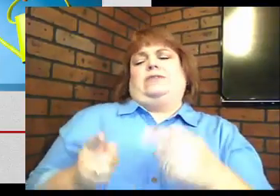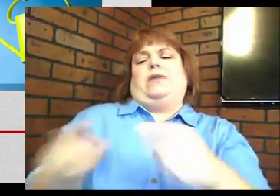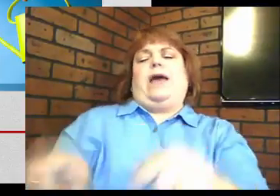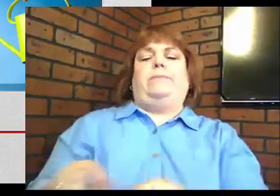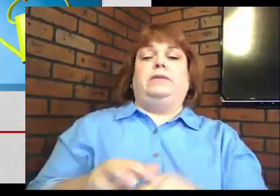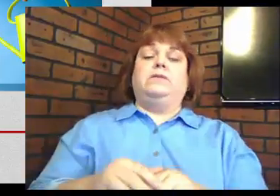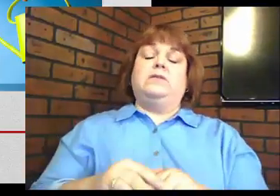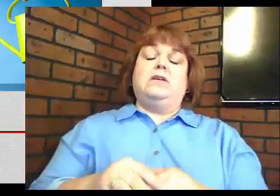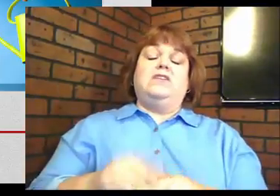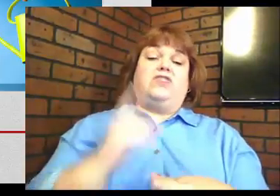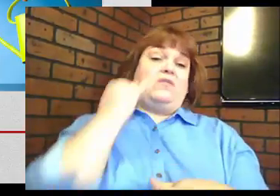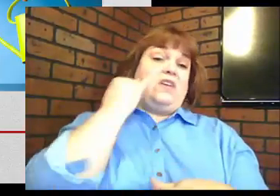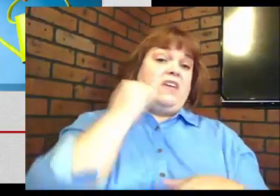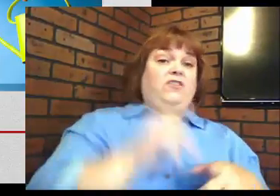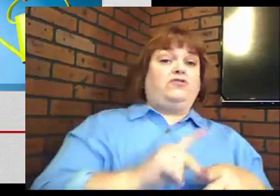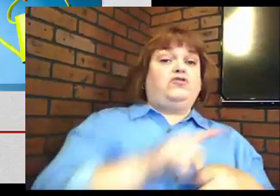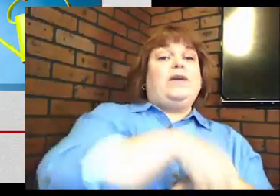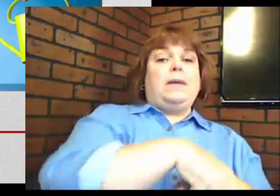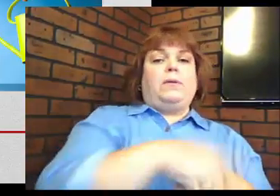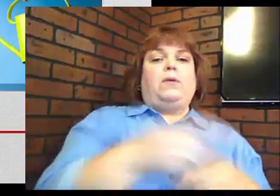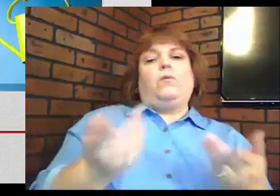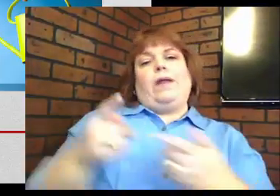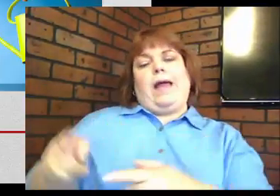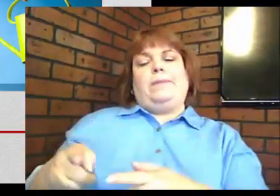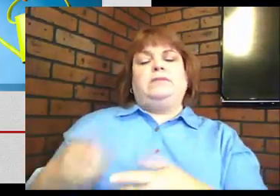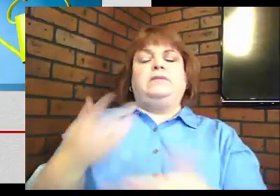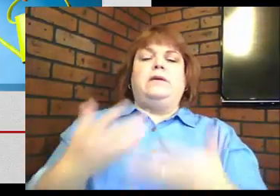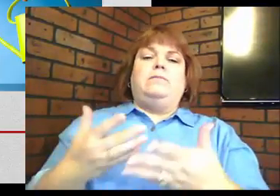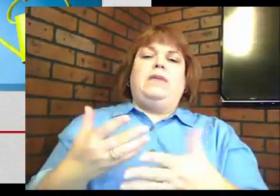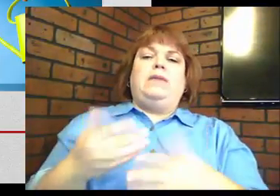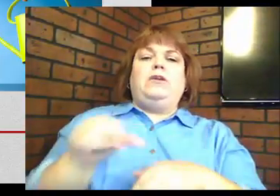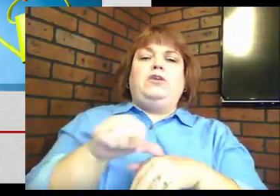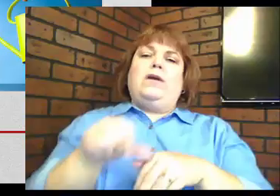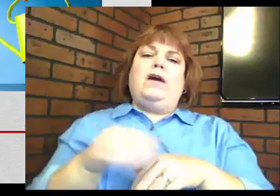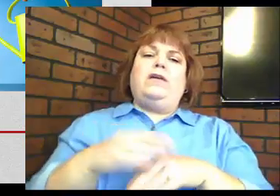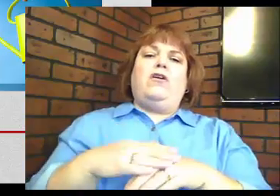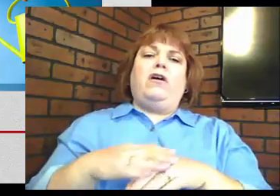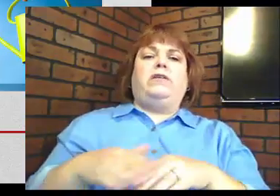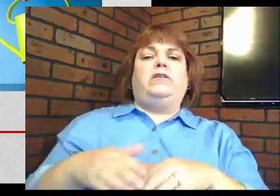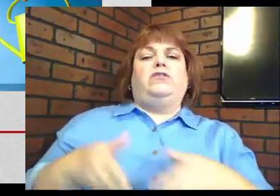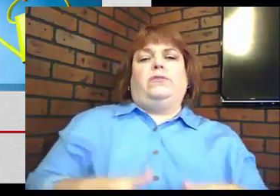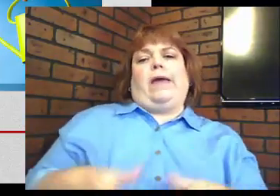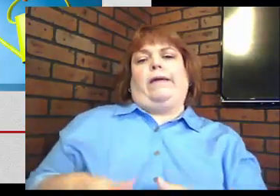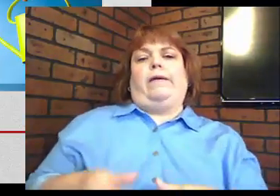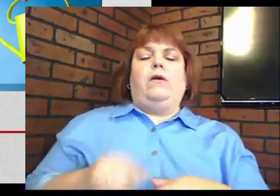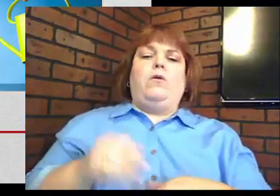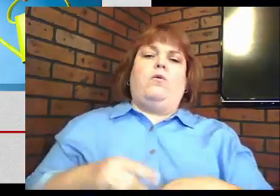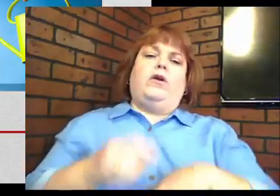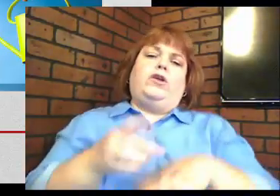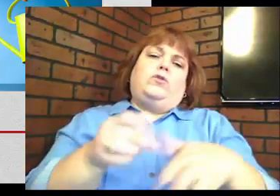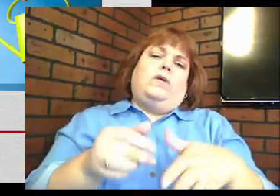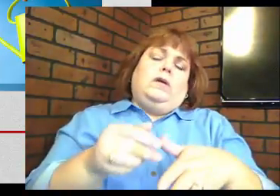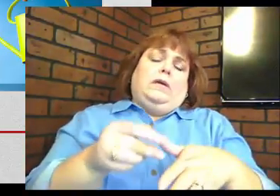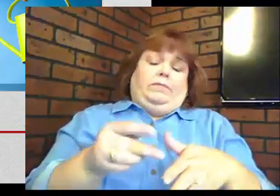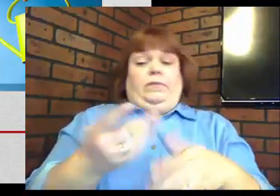Cause. That's what you do to make something happen. It's an action before the effect.